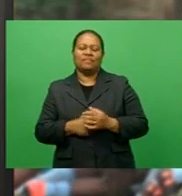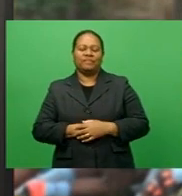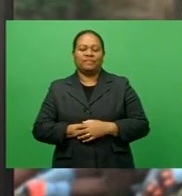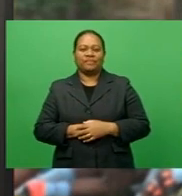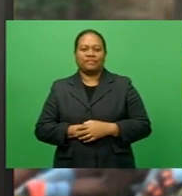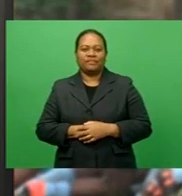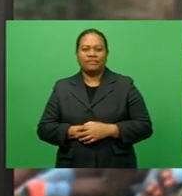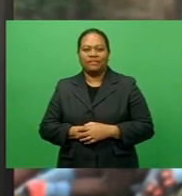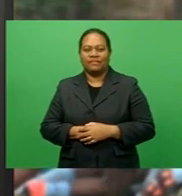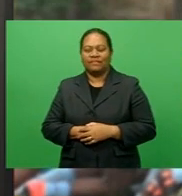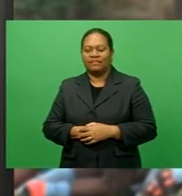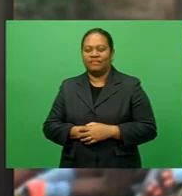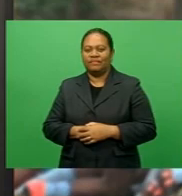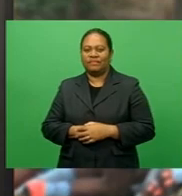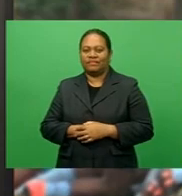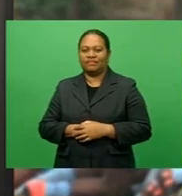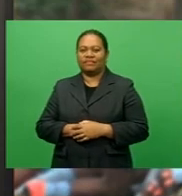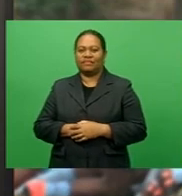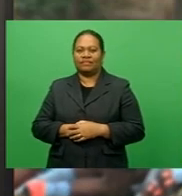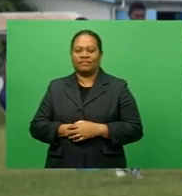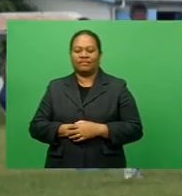titles. Karlaini Tavi has more.